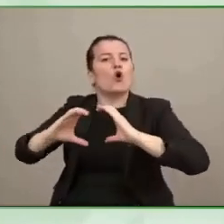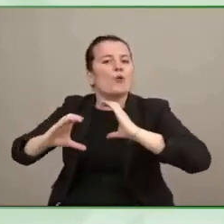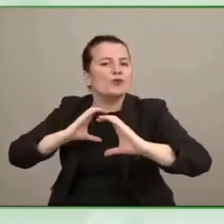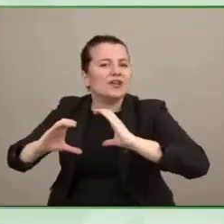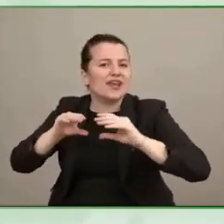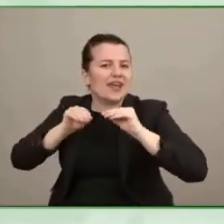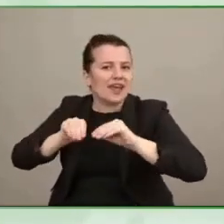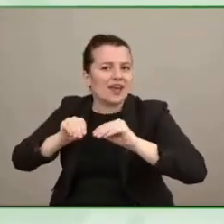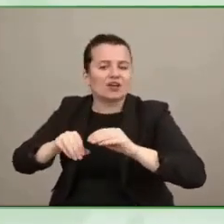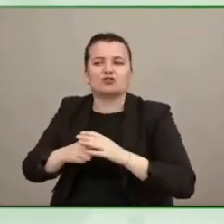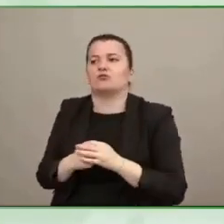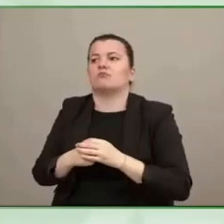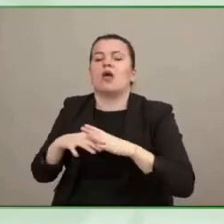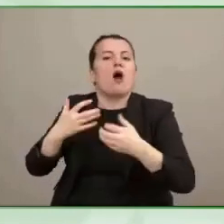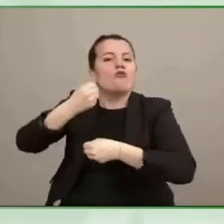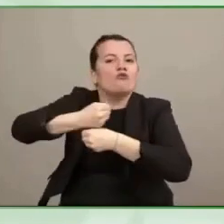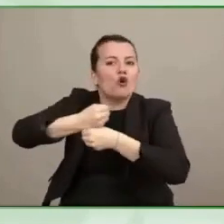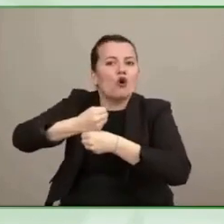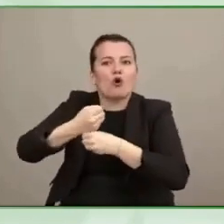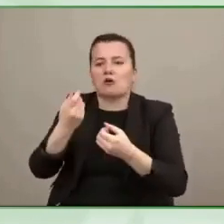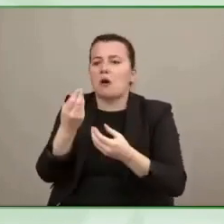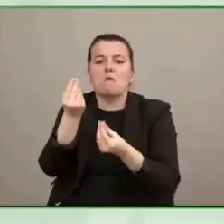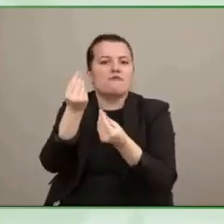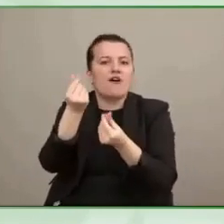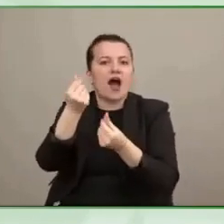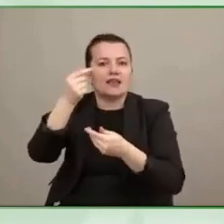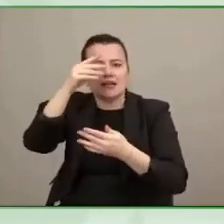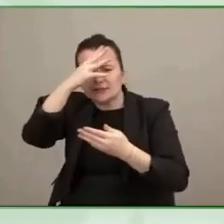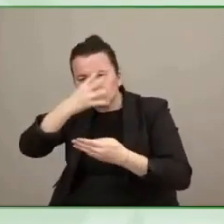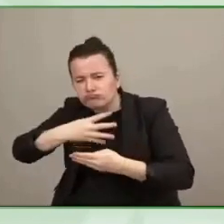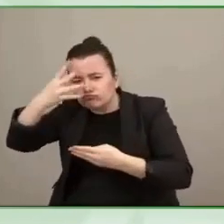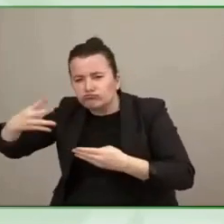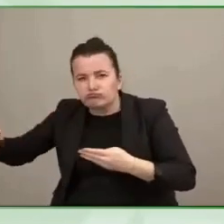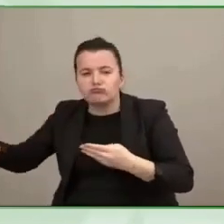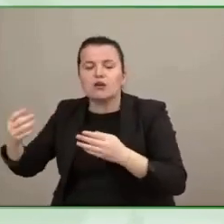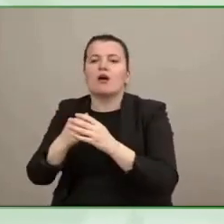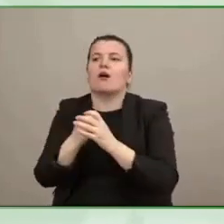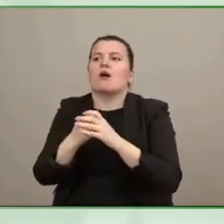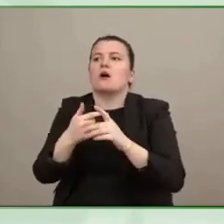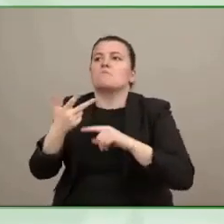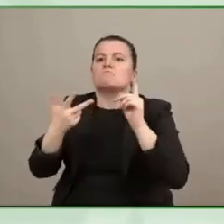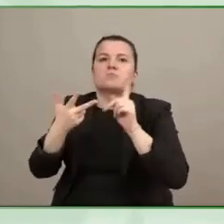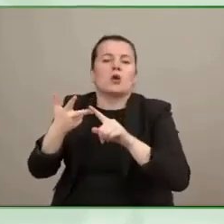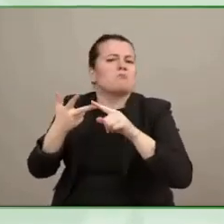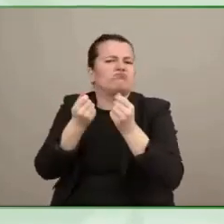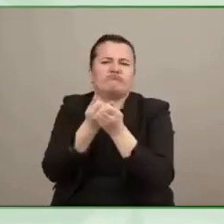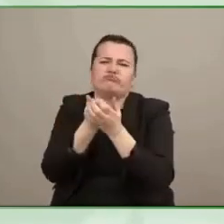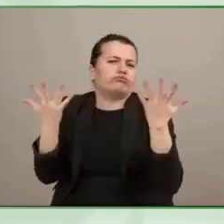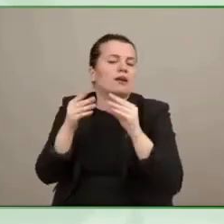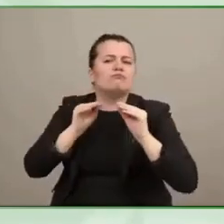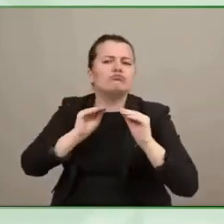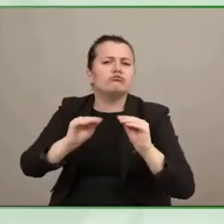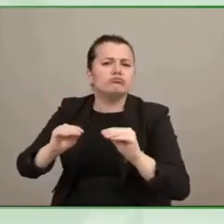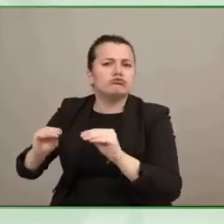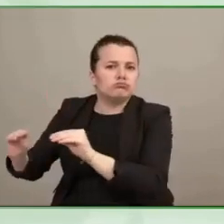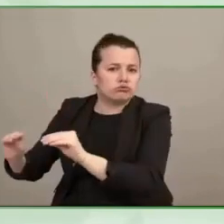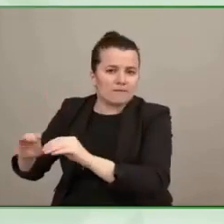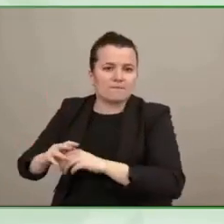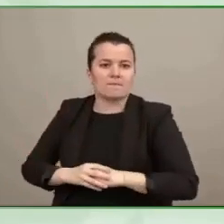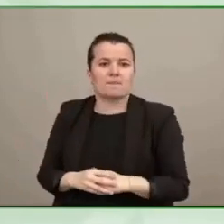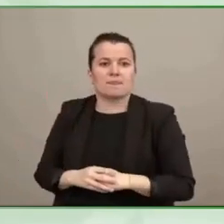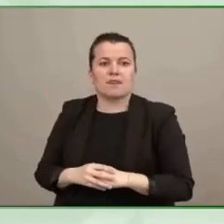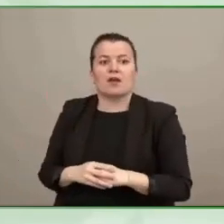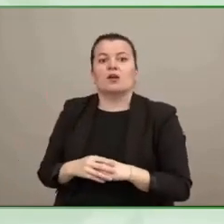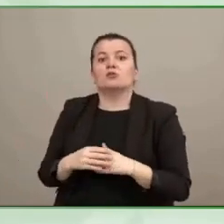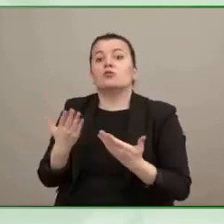and finance in order to make them able to work support the organization for persons with disability